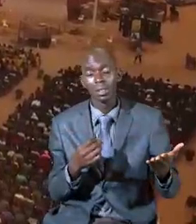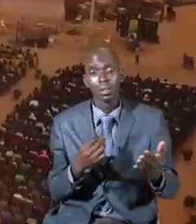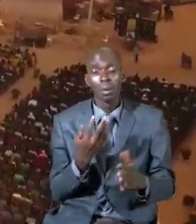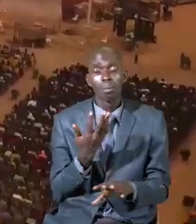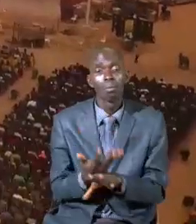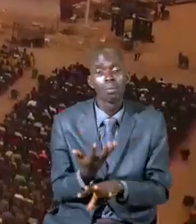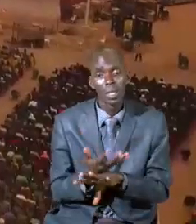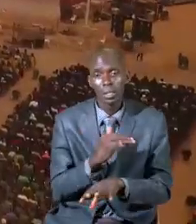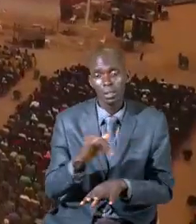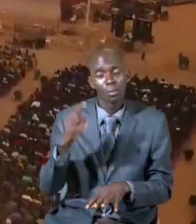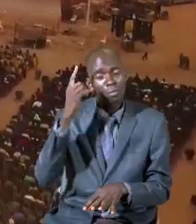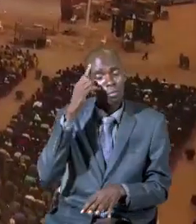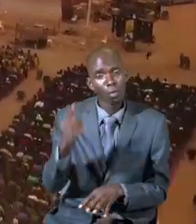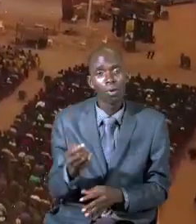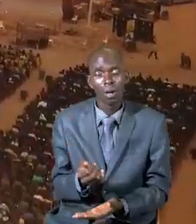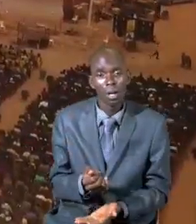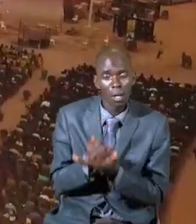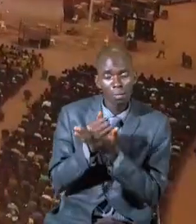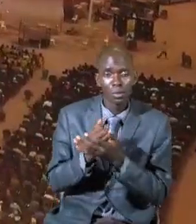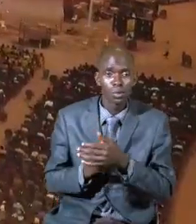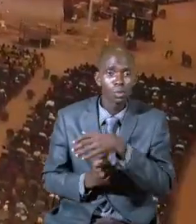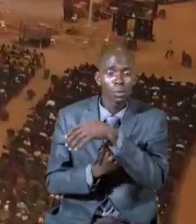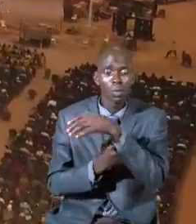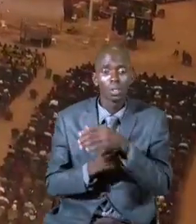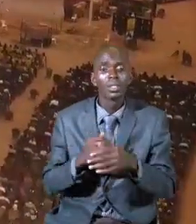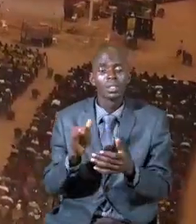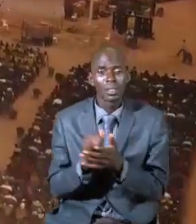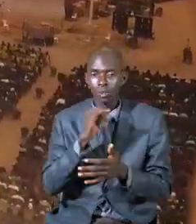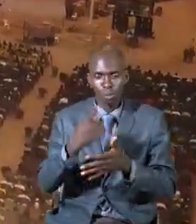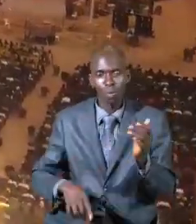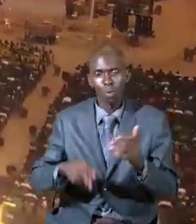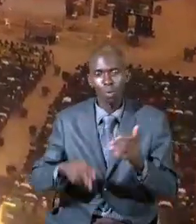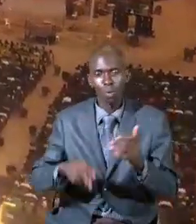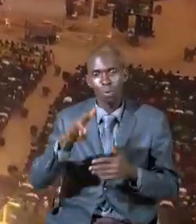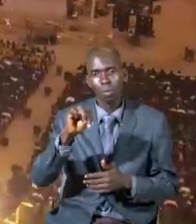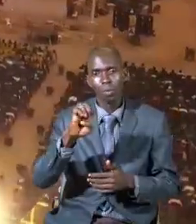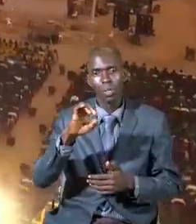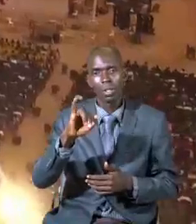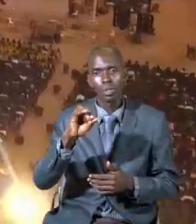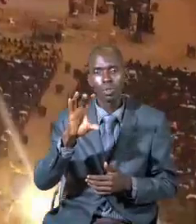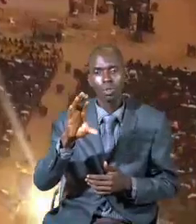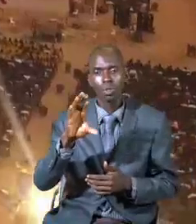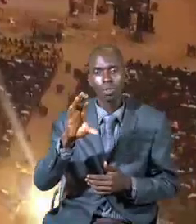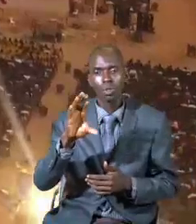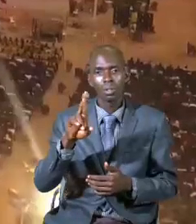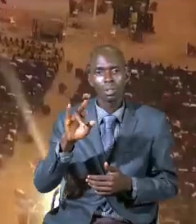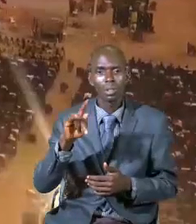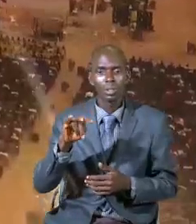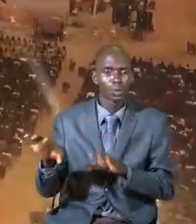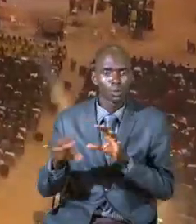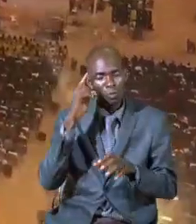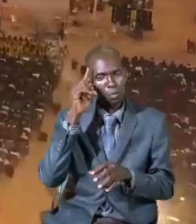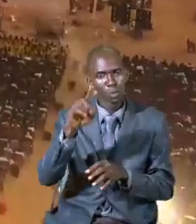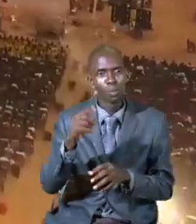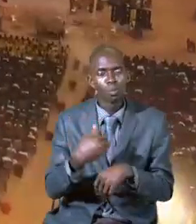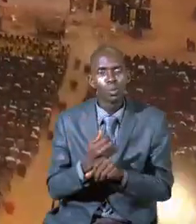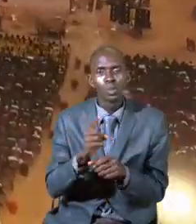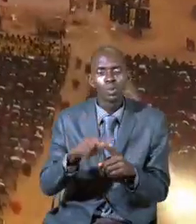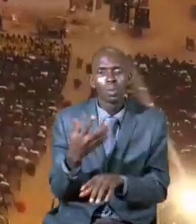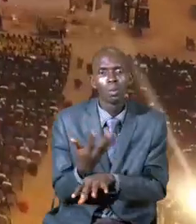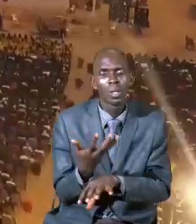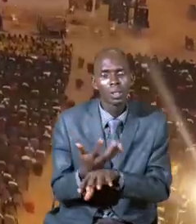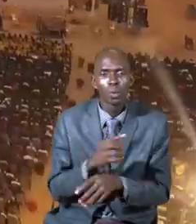us paralyzed begging when we should be rising up and moving. And in the earlier part of